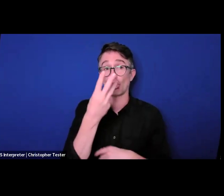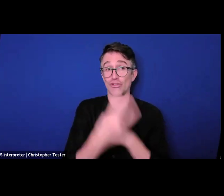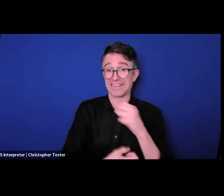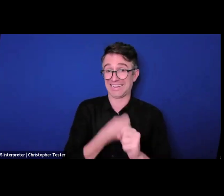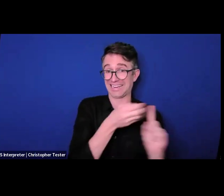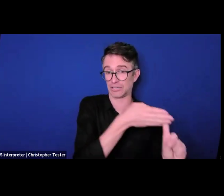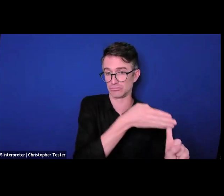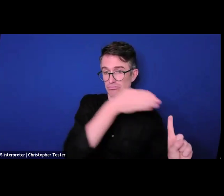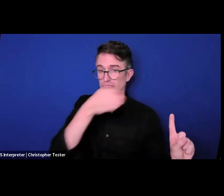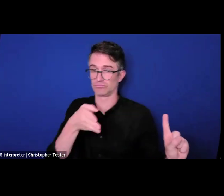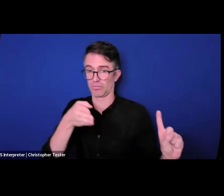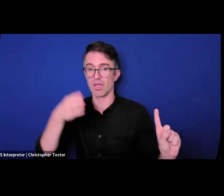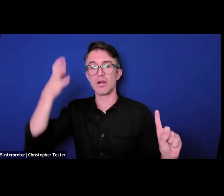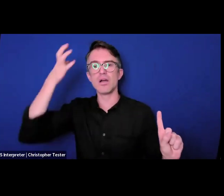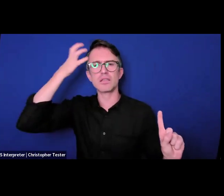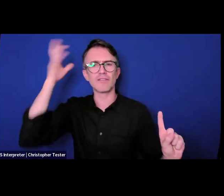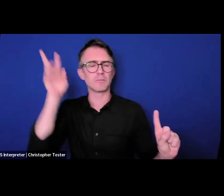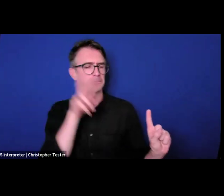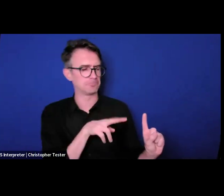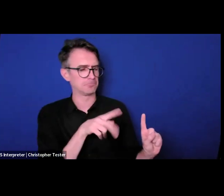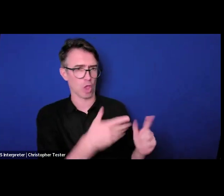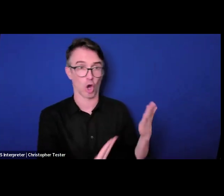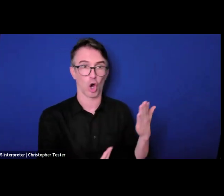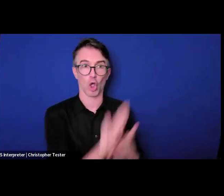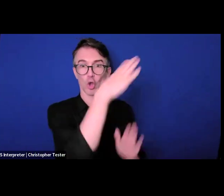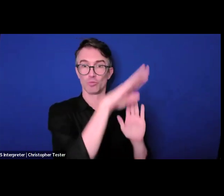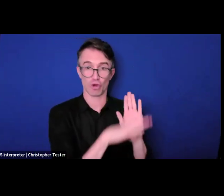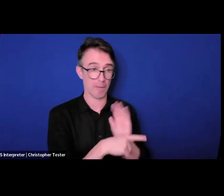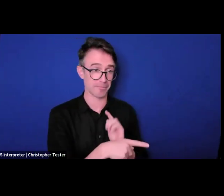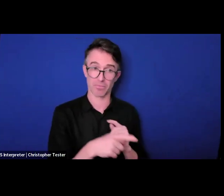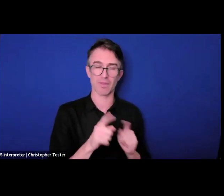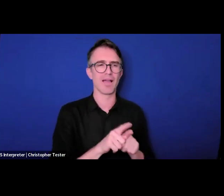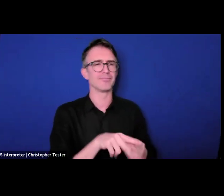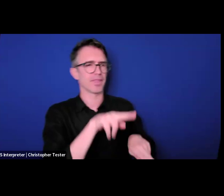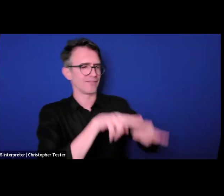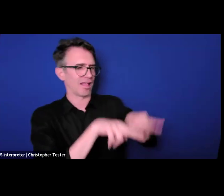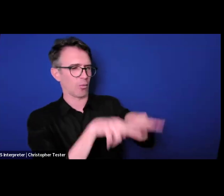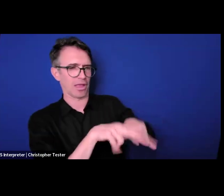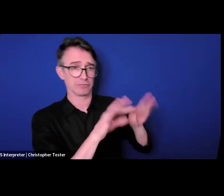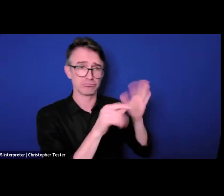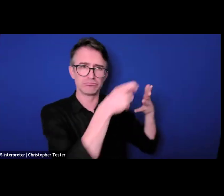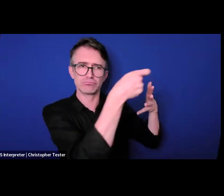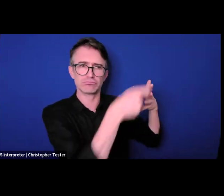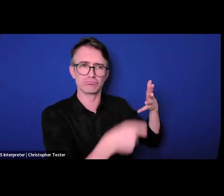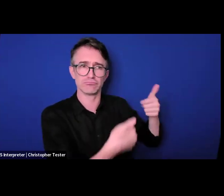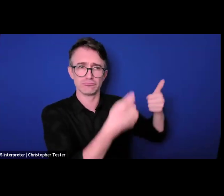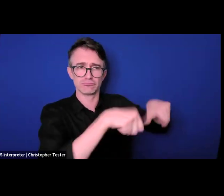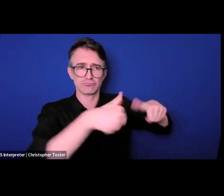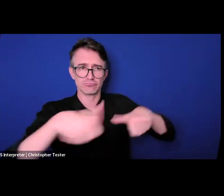program. And what was discovered in that impact evaluation was that